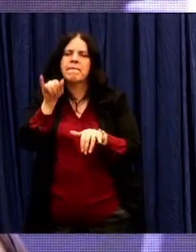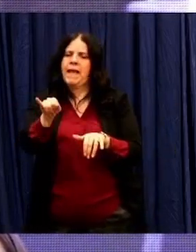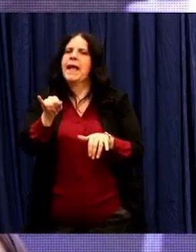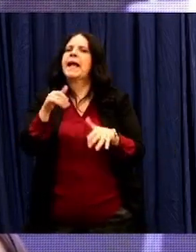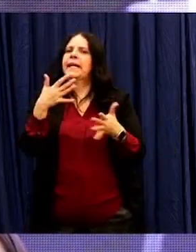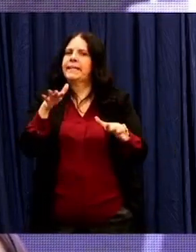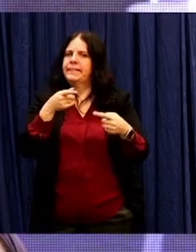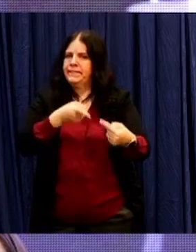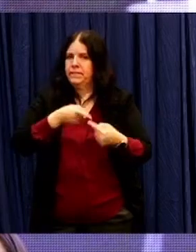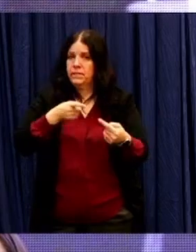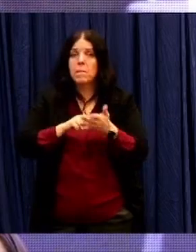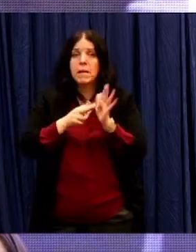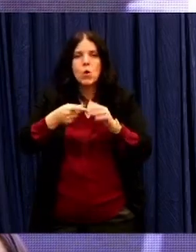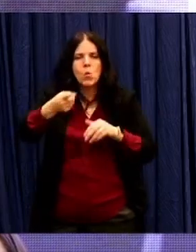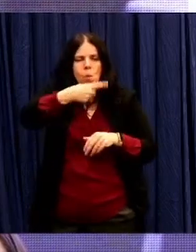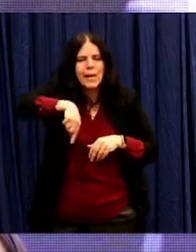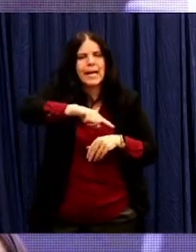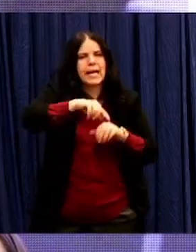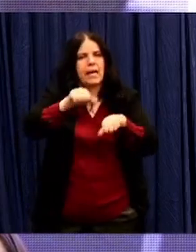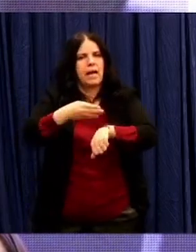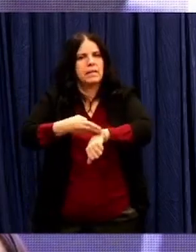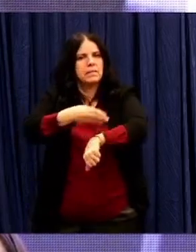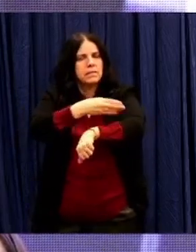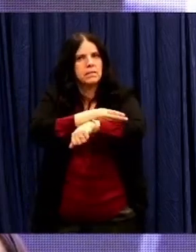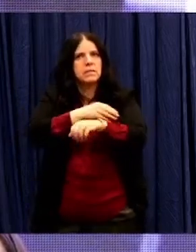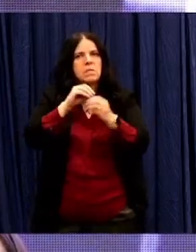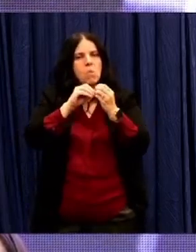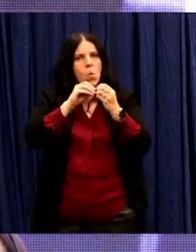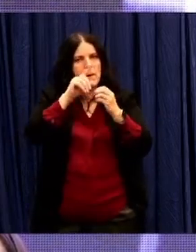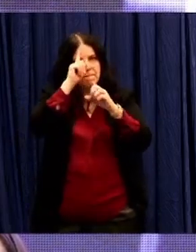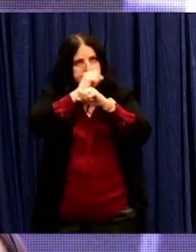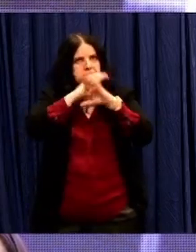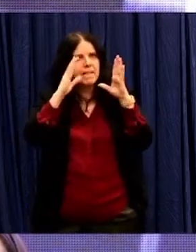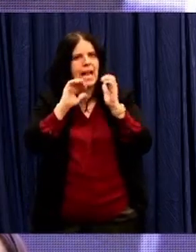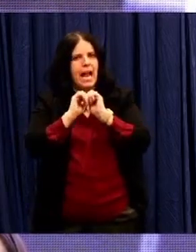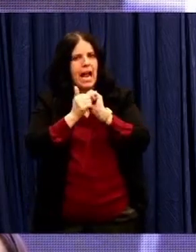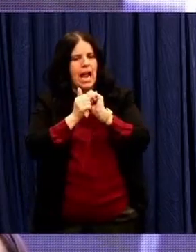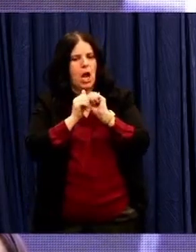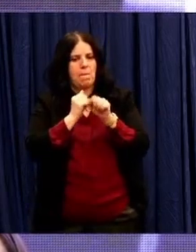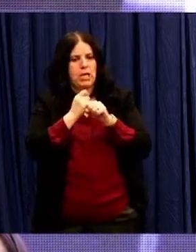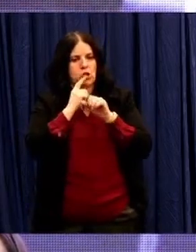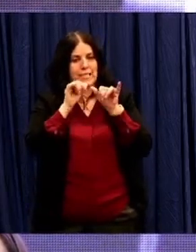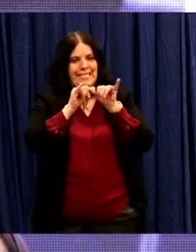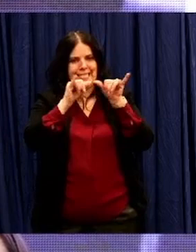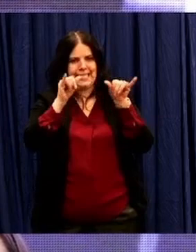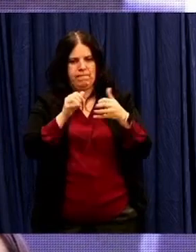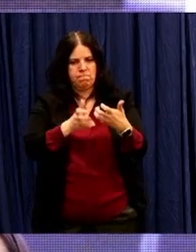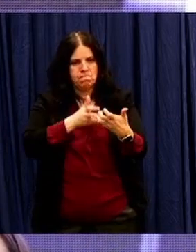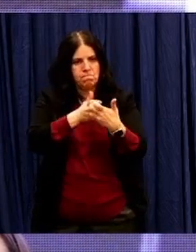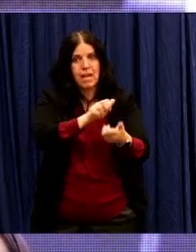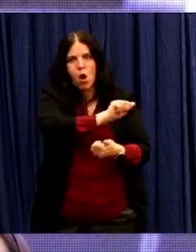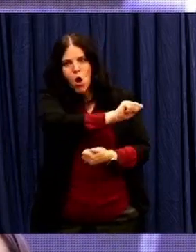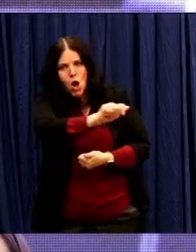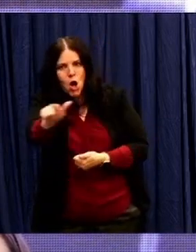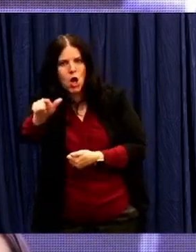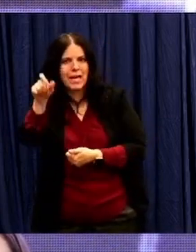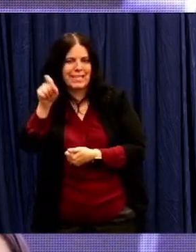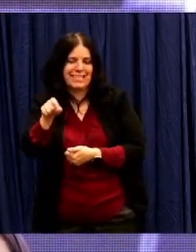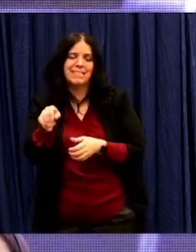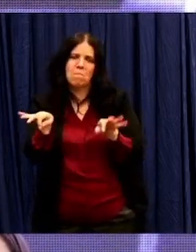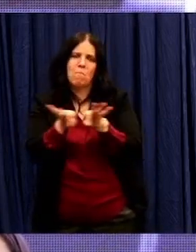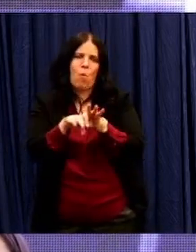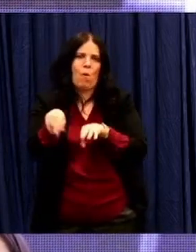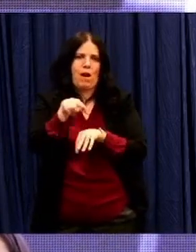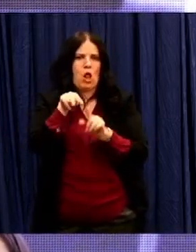on making sure that those systems meet the needs of everyone that they are serving is super